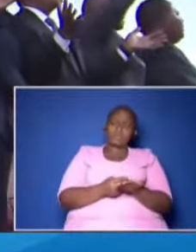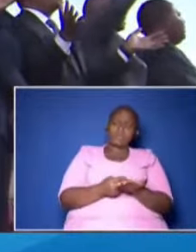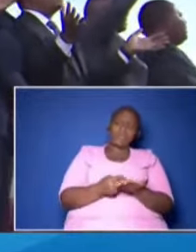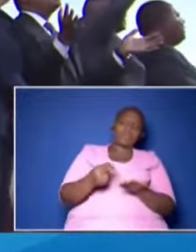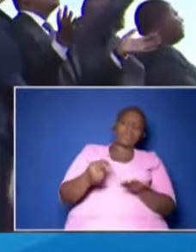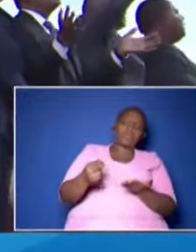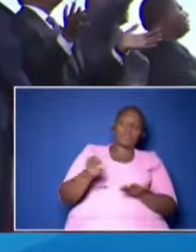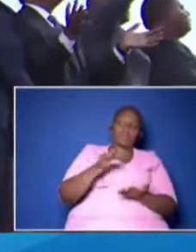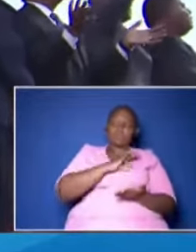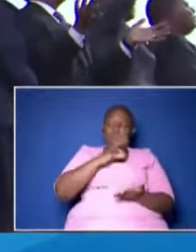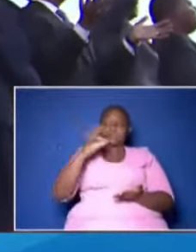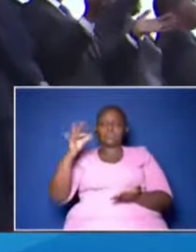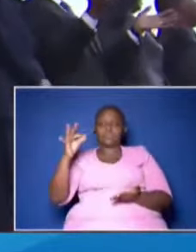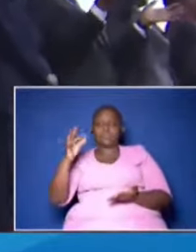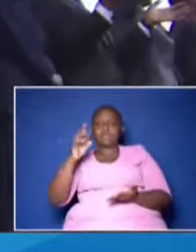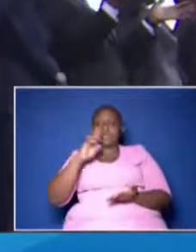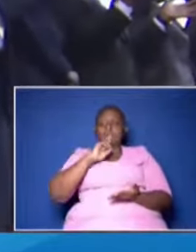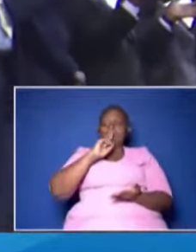Spirit